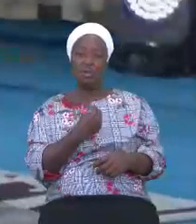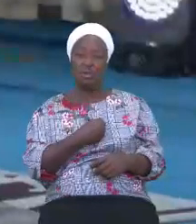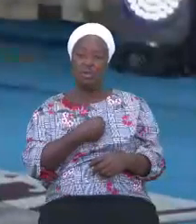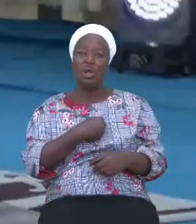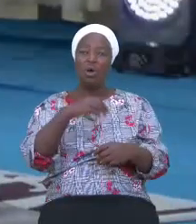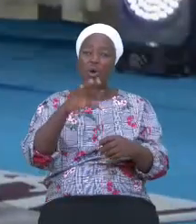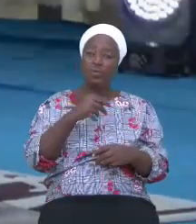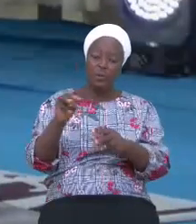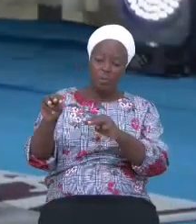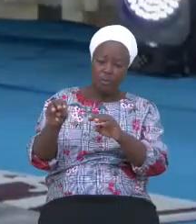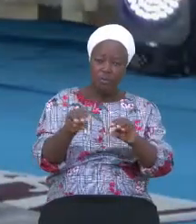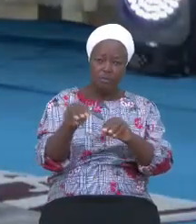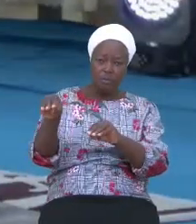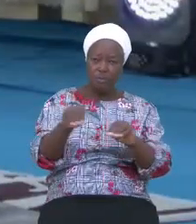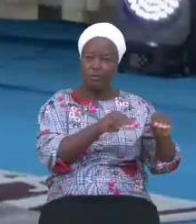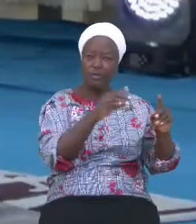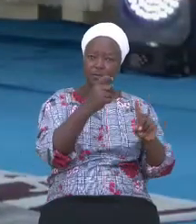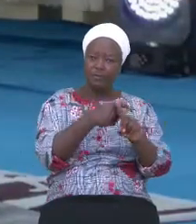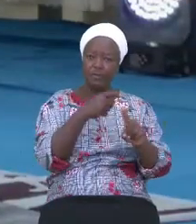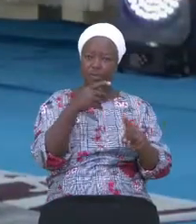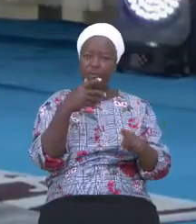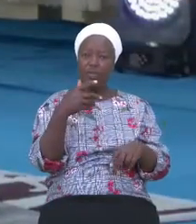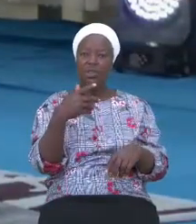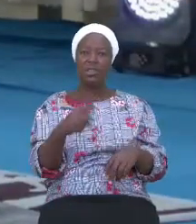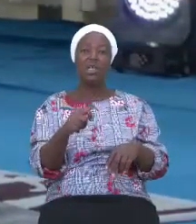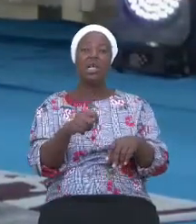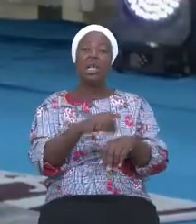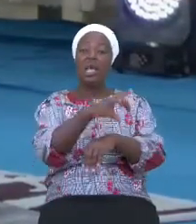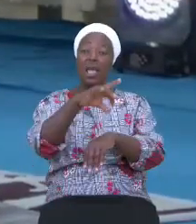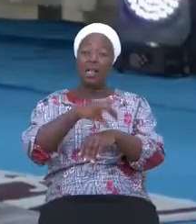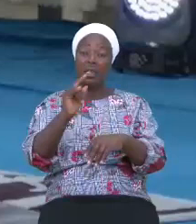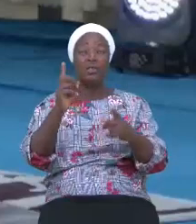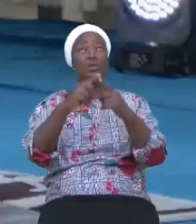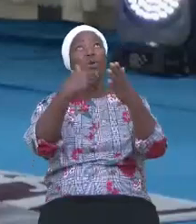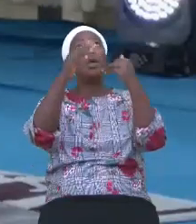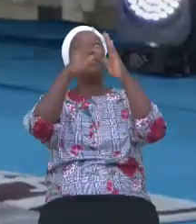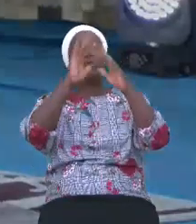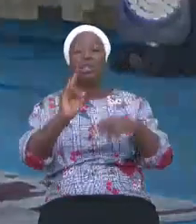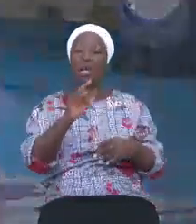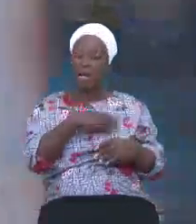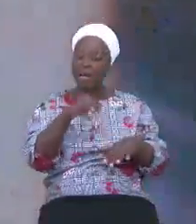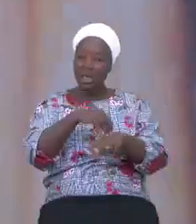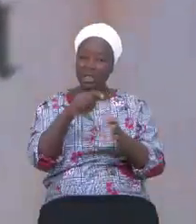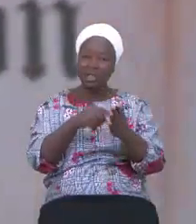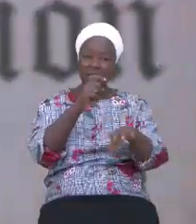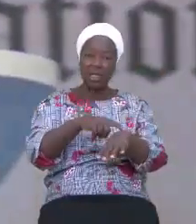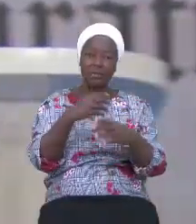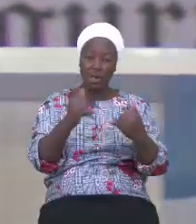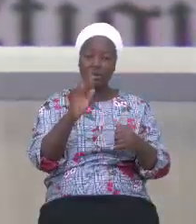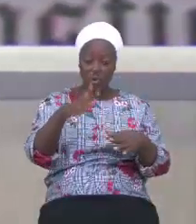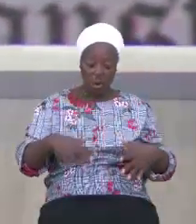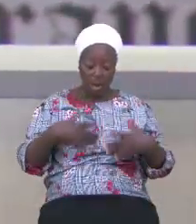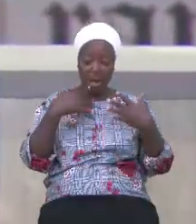the moving from the earthly to the heavenly. At this time now, your life